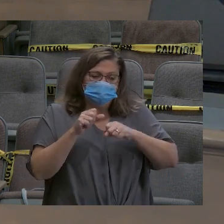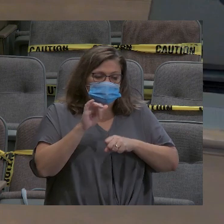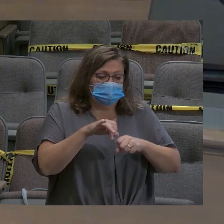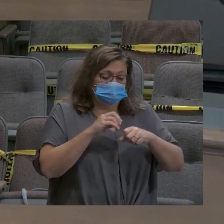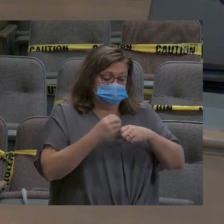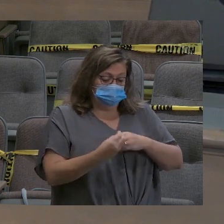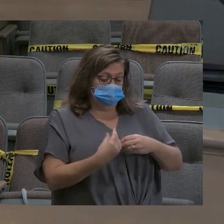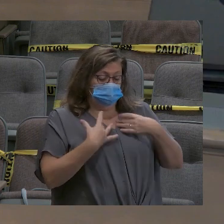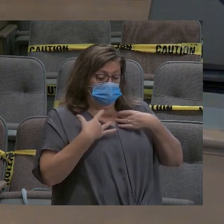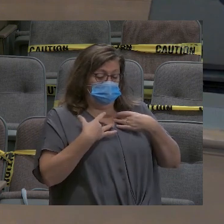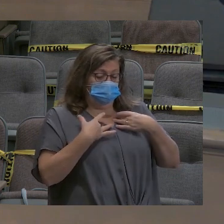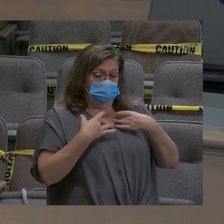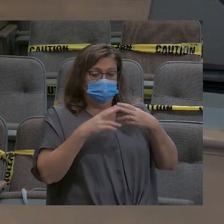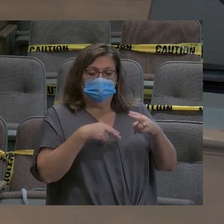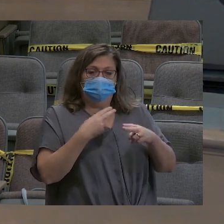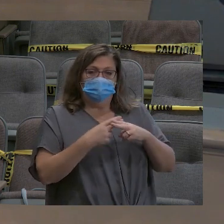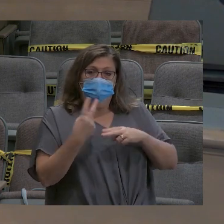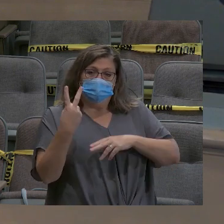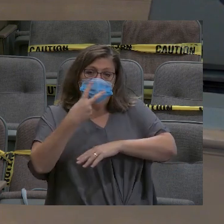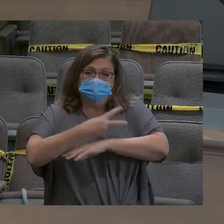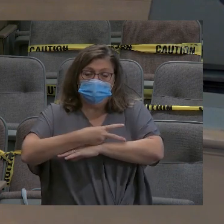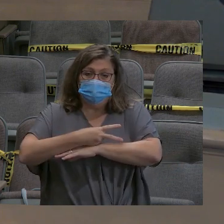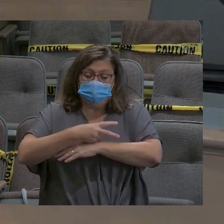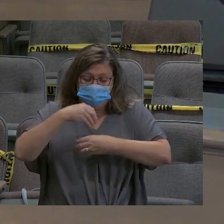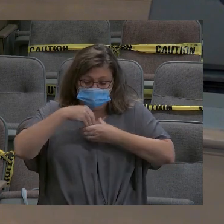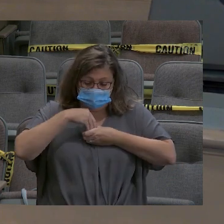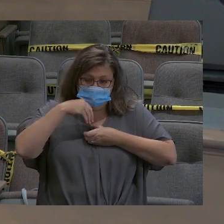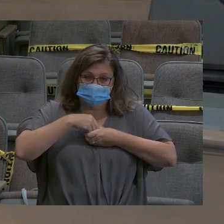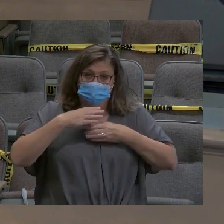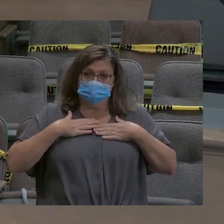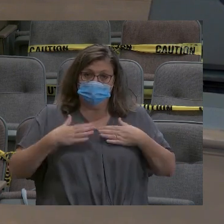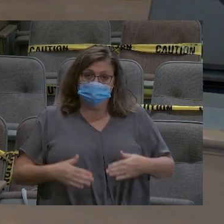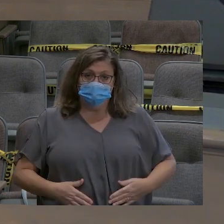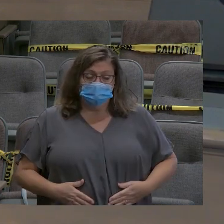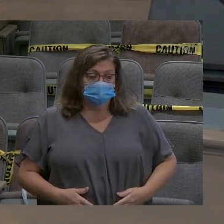about 48 hours inside the human body before it